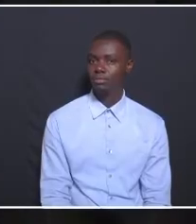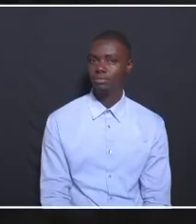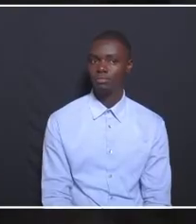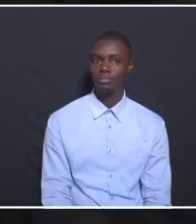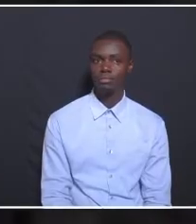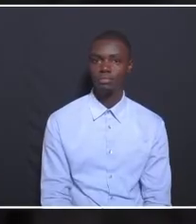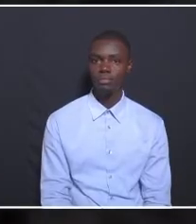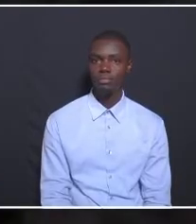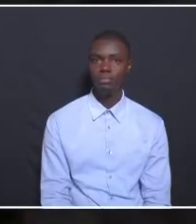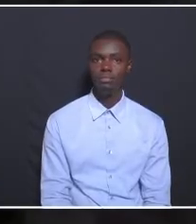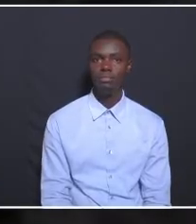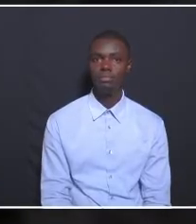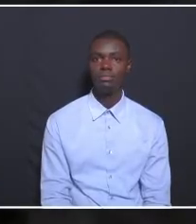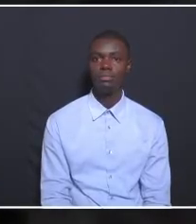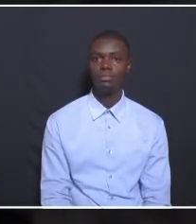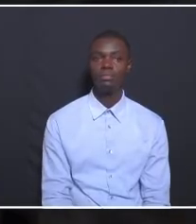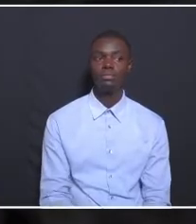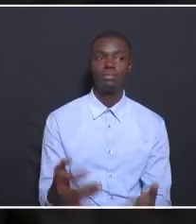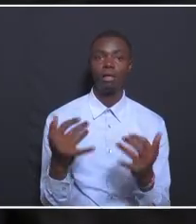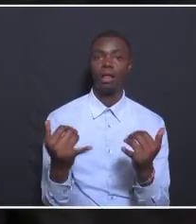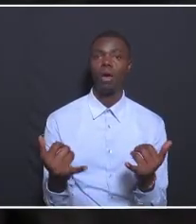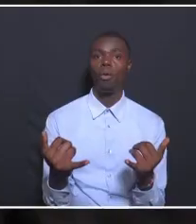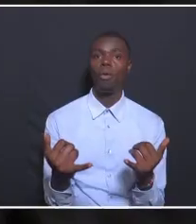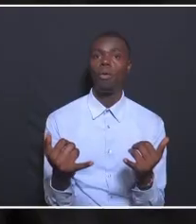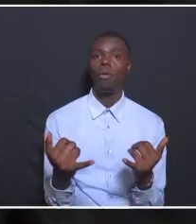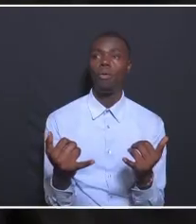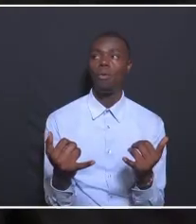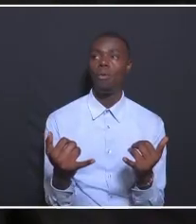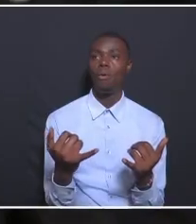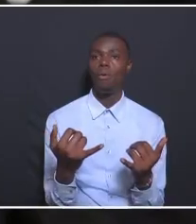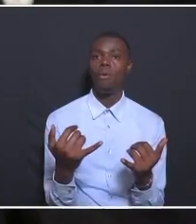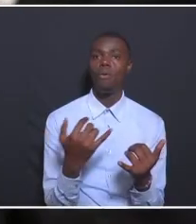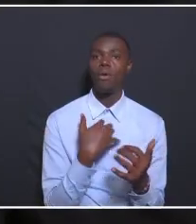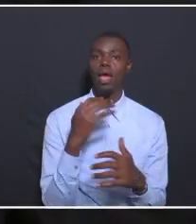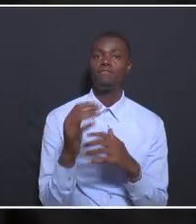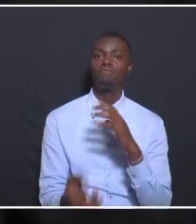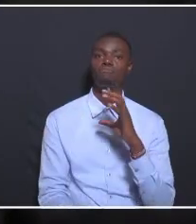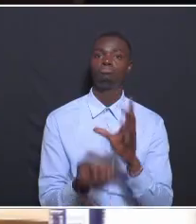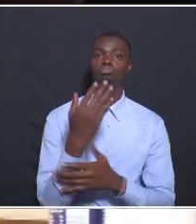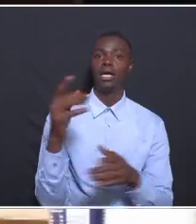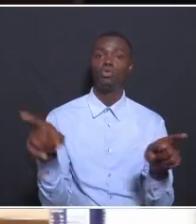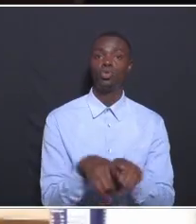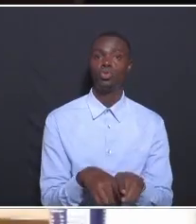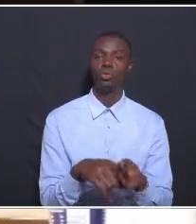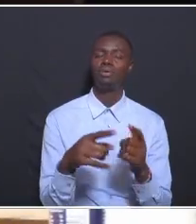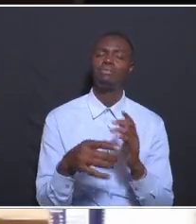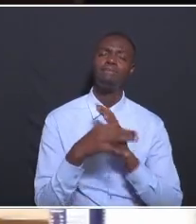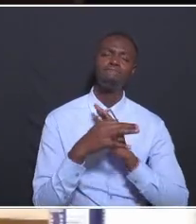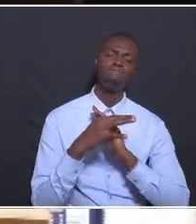you. Okay, so now, yes, we have women in post-production, and they are also